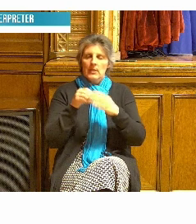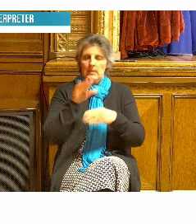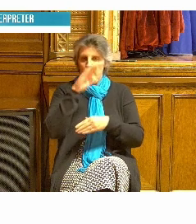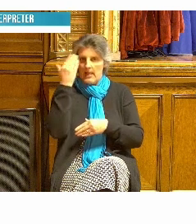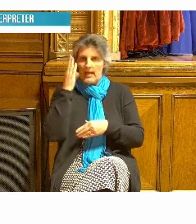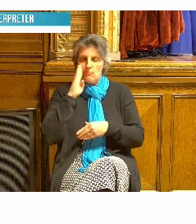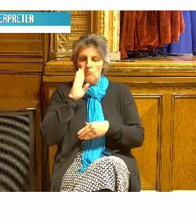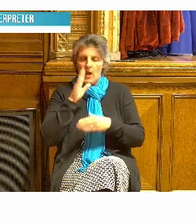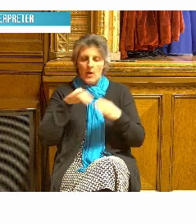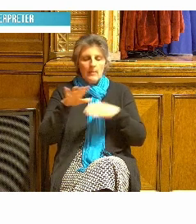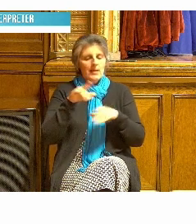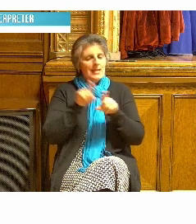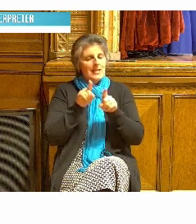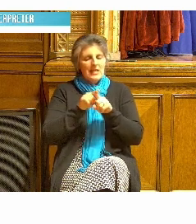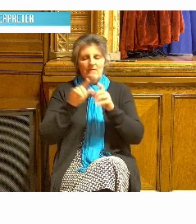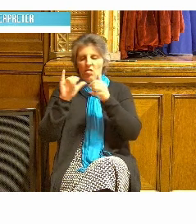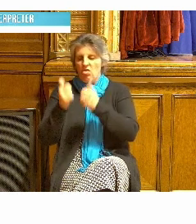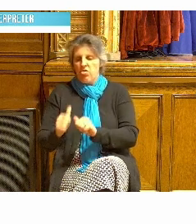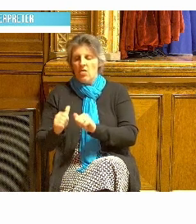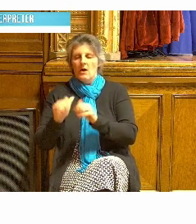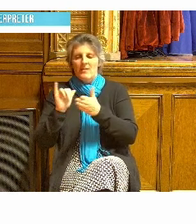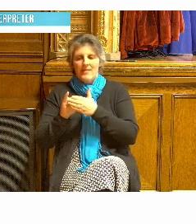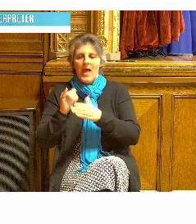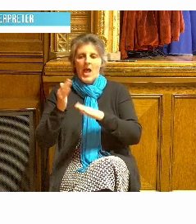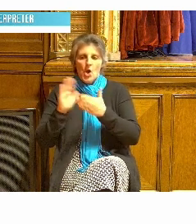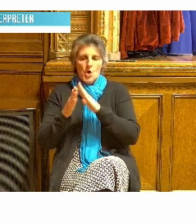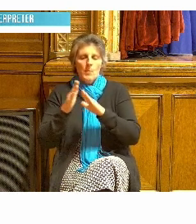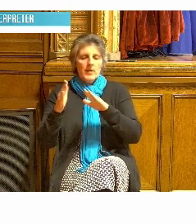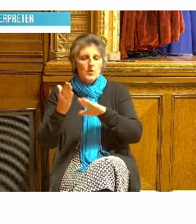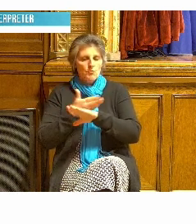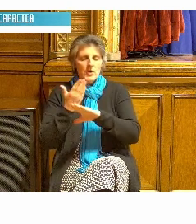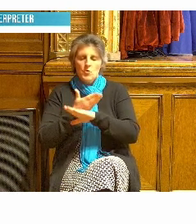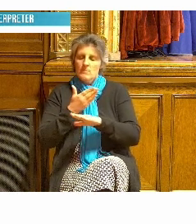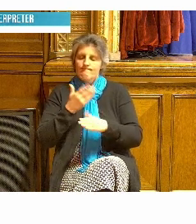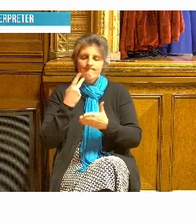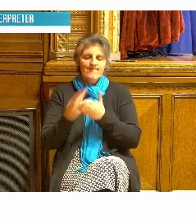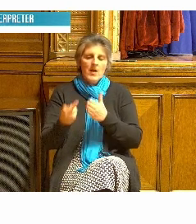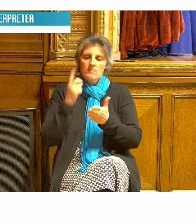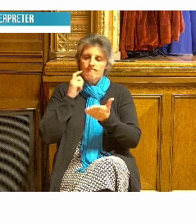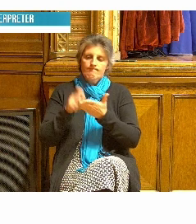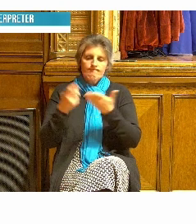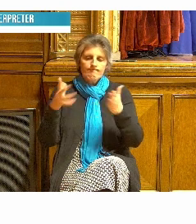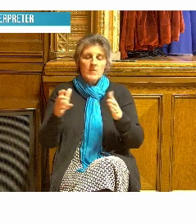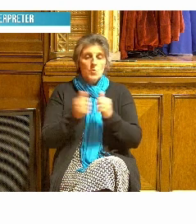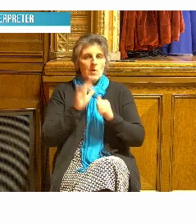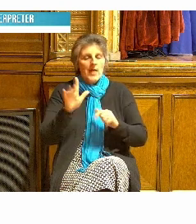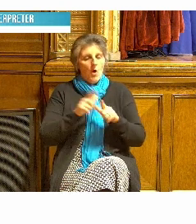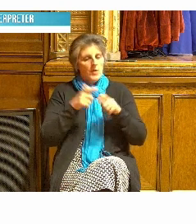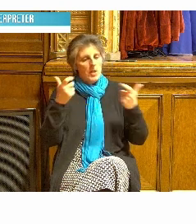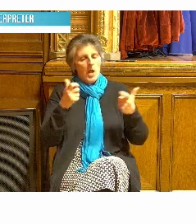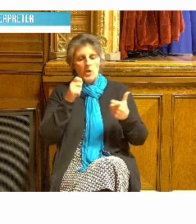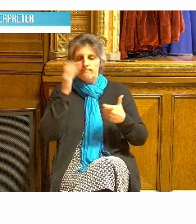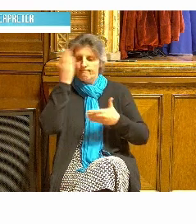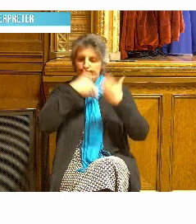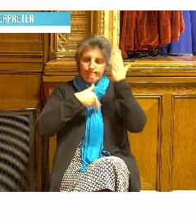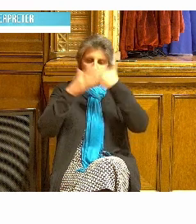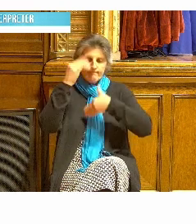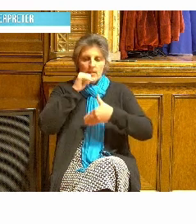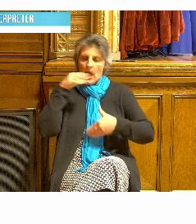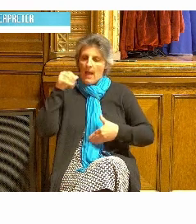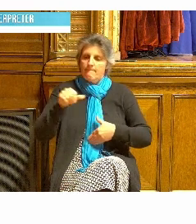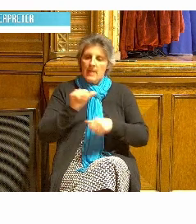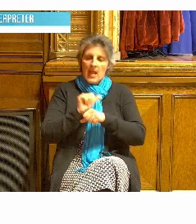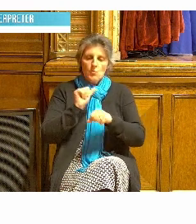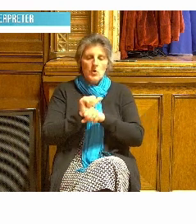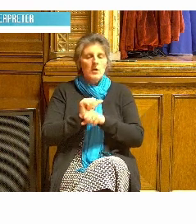neighborhoods, even poor, dilapidated ones that urban renewal fundamentally failed to recognize. Without their largely unacknowledged and unpaid work,